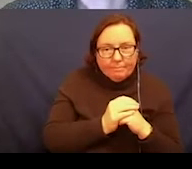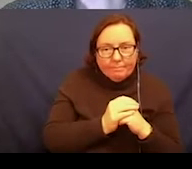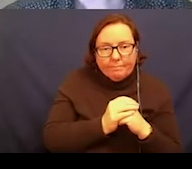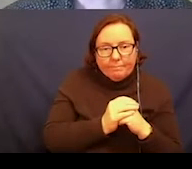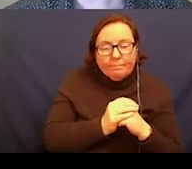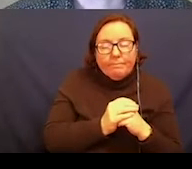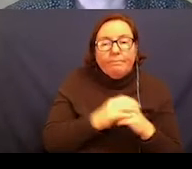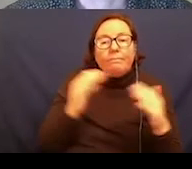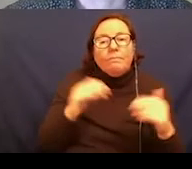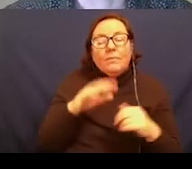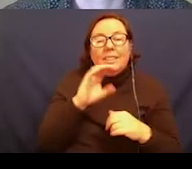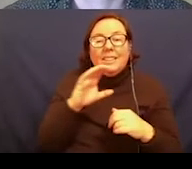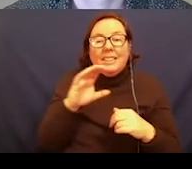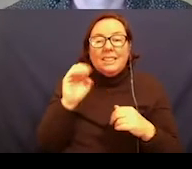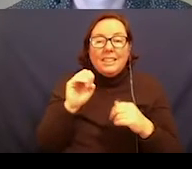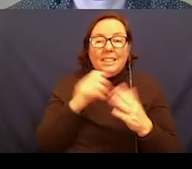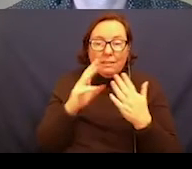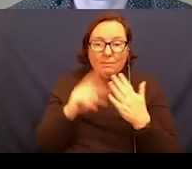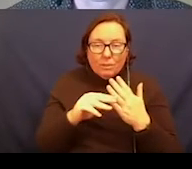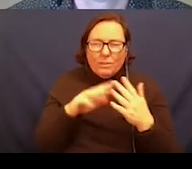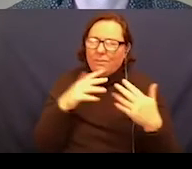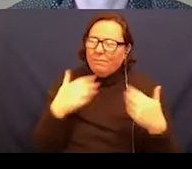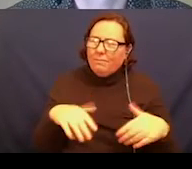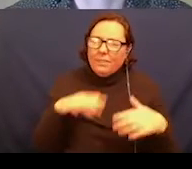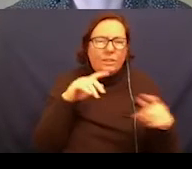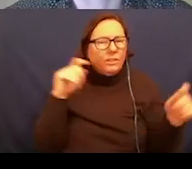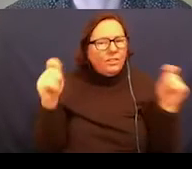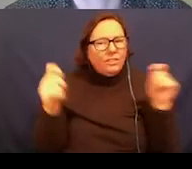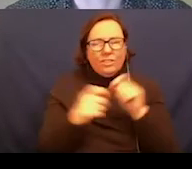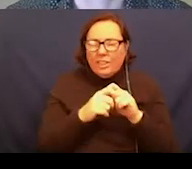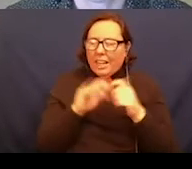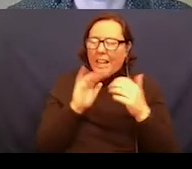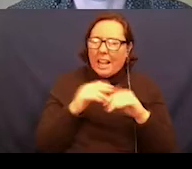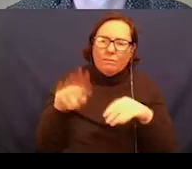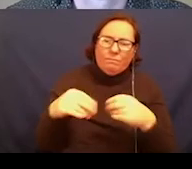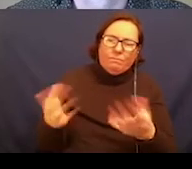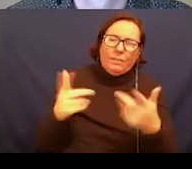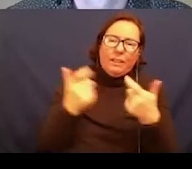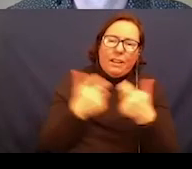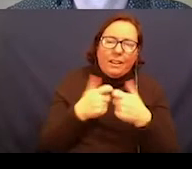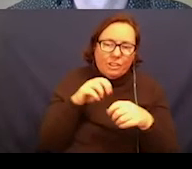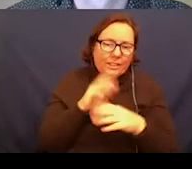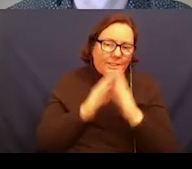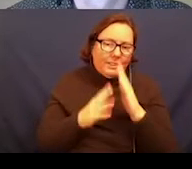The CCE program represents a monumental shift in how electricity is supplied in Boston.